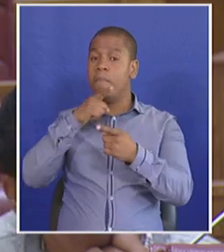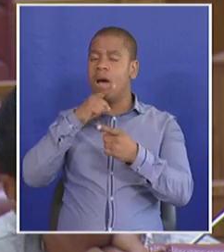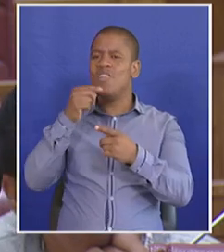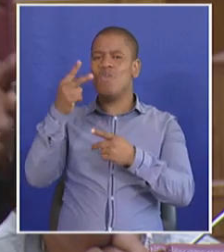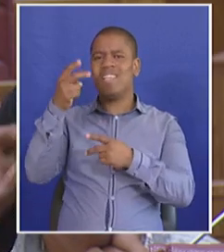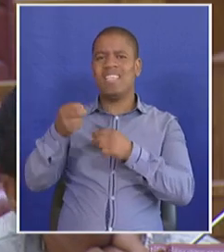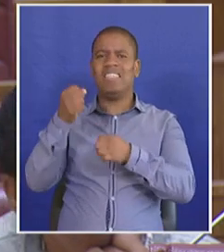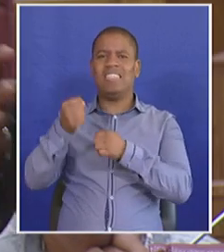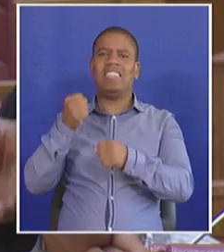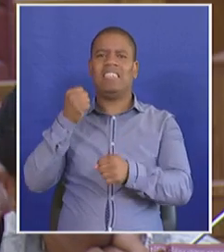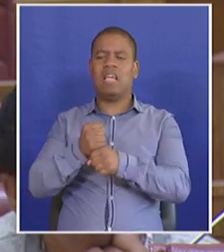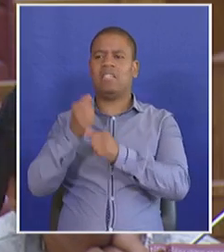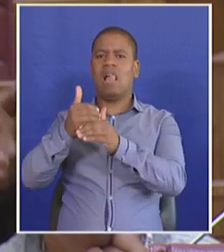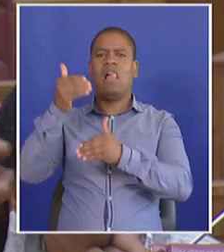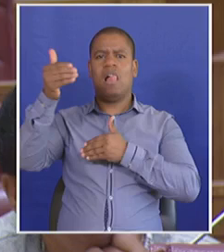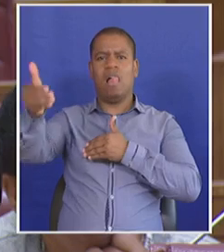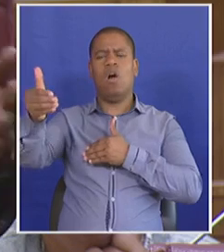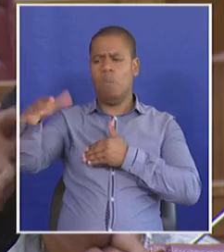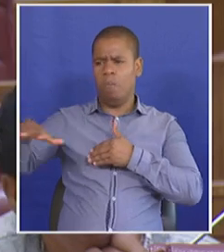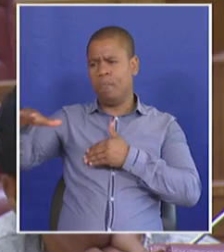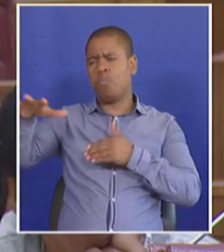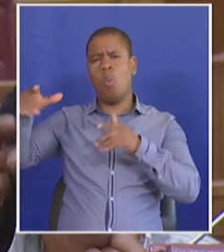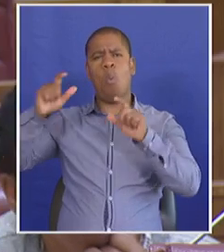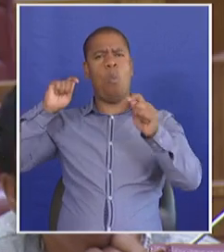it has